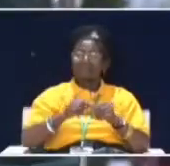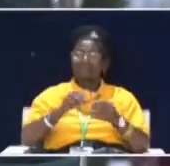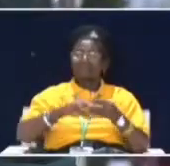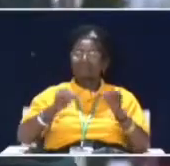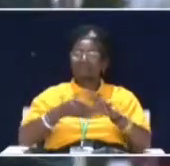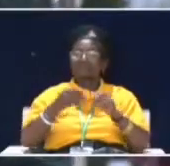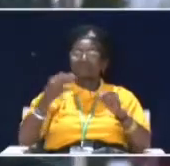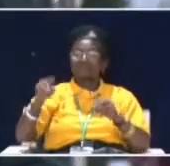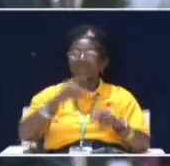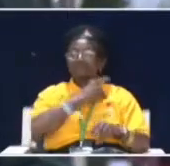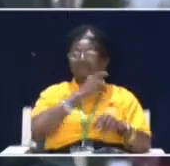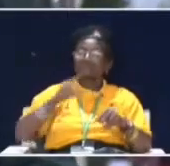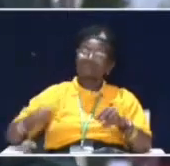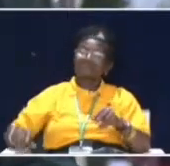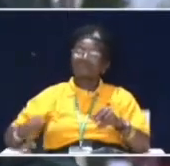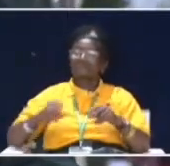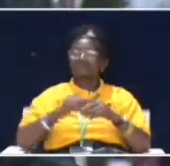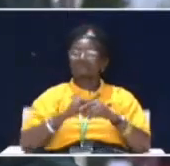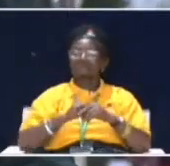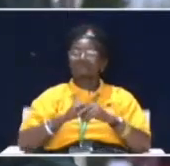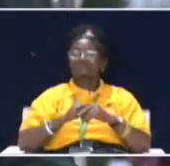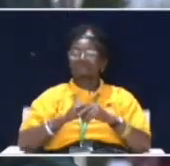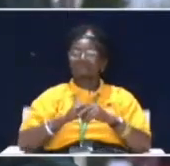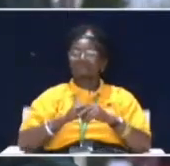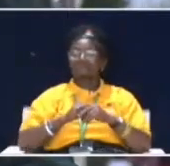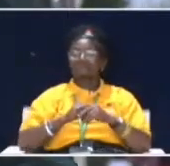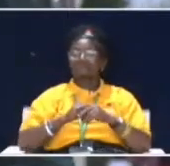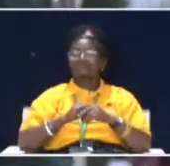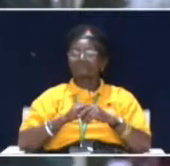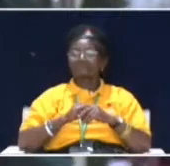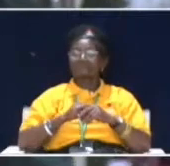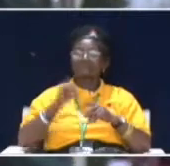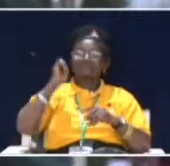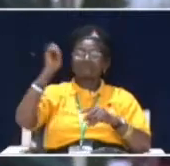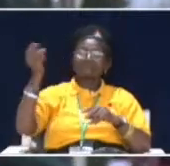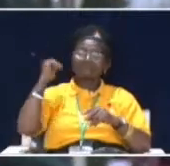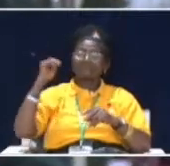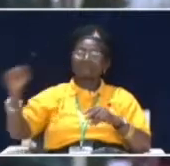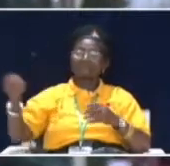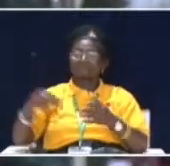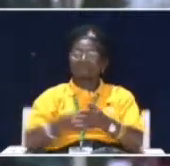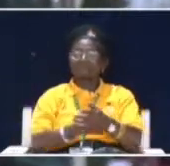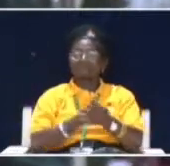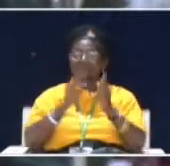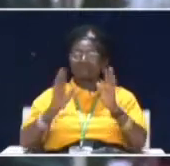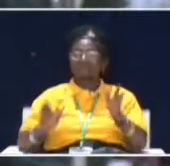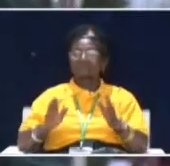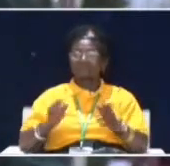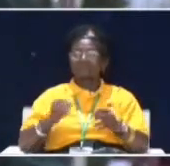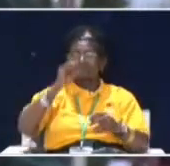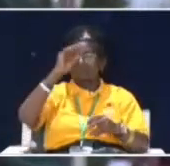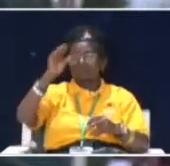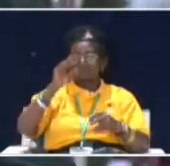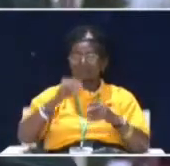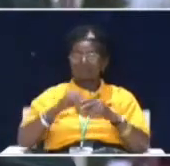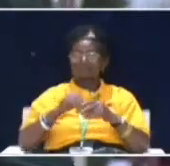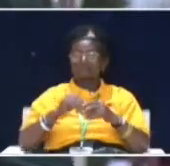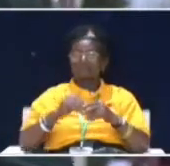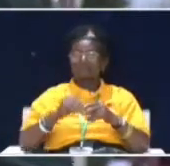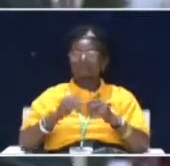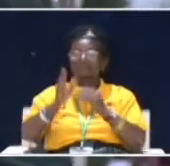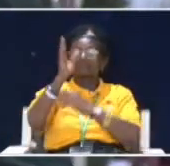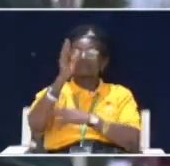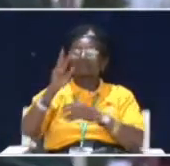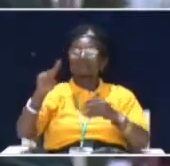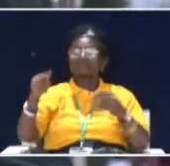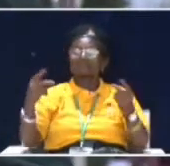David? Eranti itan Dafidi. He was a shepherd boy. Oje omo daran daran. God repositioned